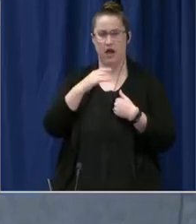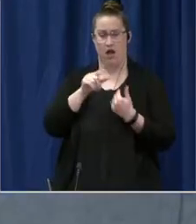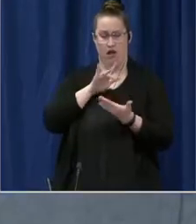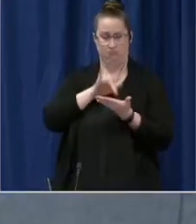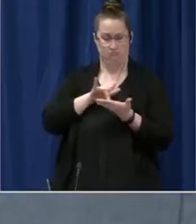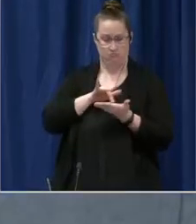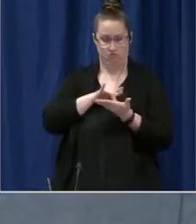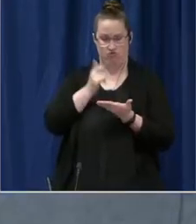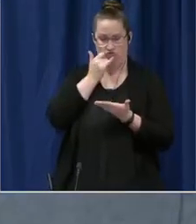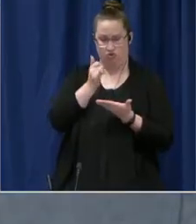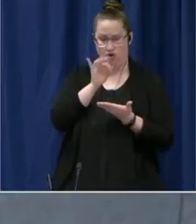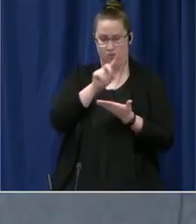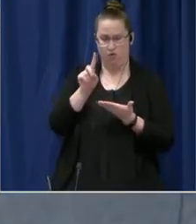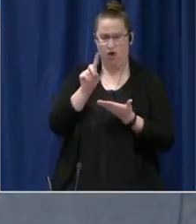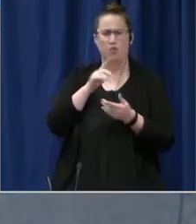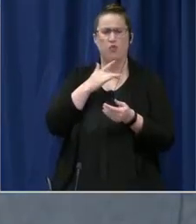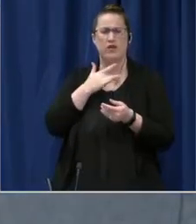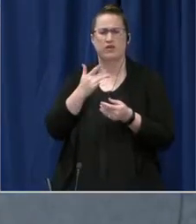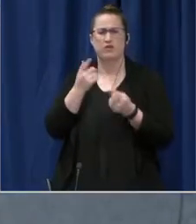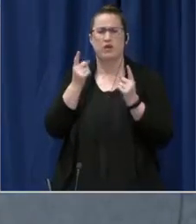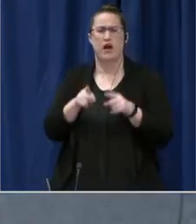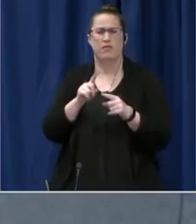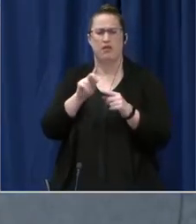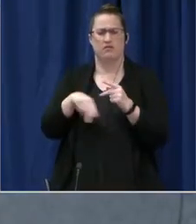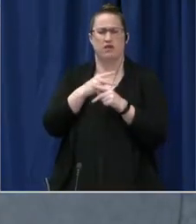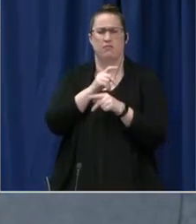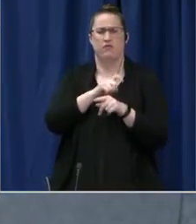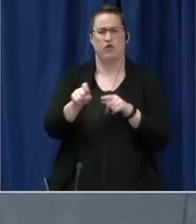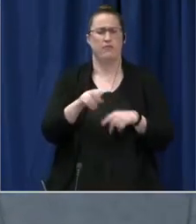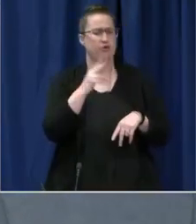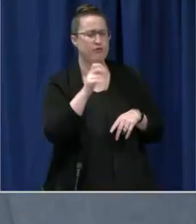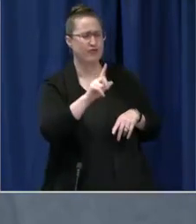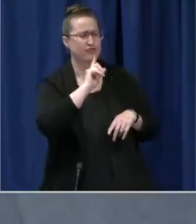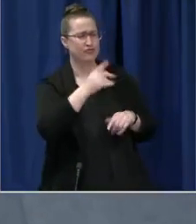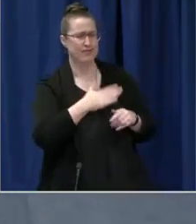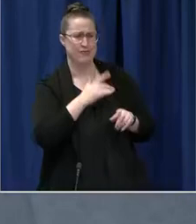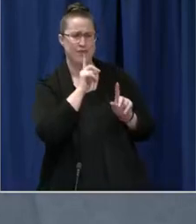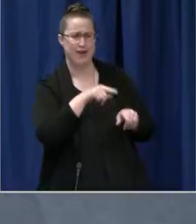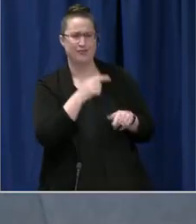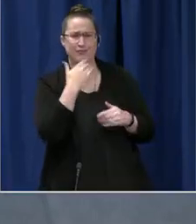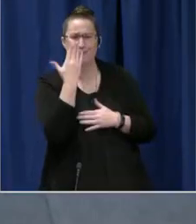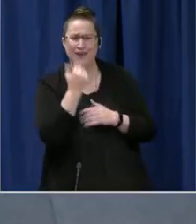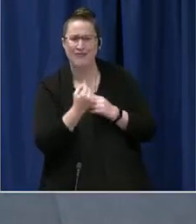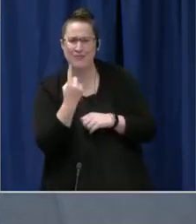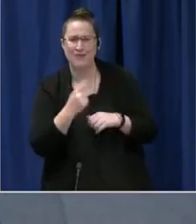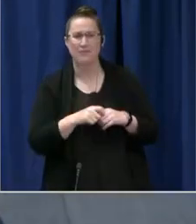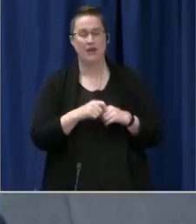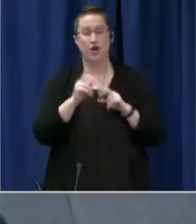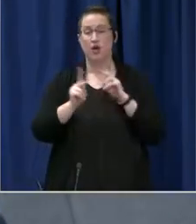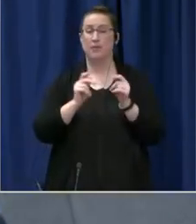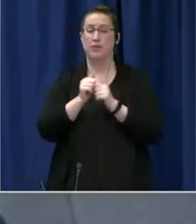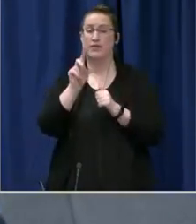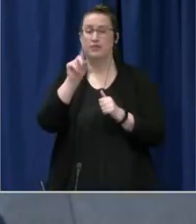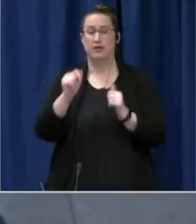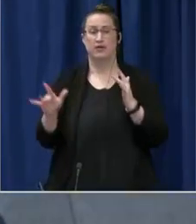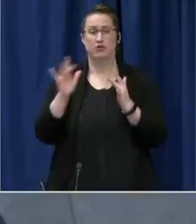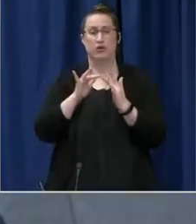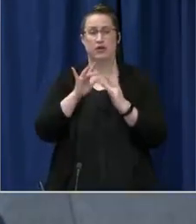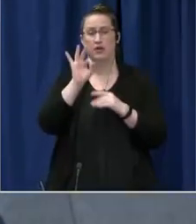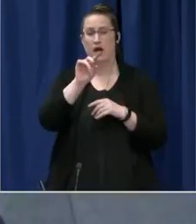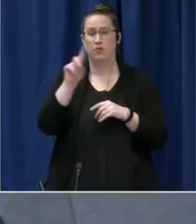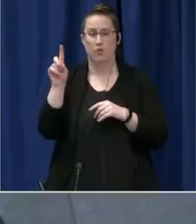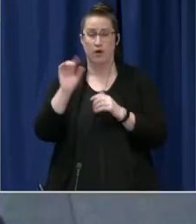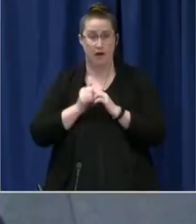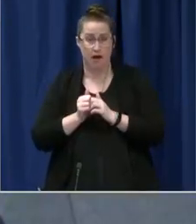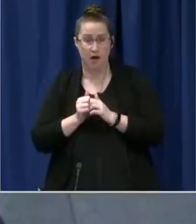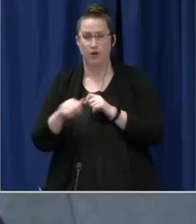911, what typically happens today with that call? Sure, good morning, everybody. So people with disabilities can contact 911 by